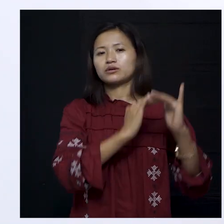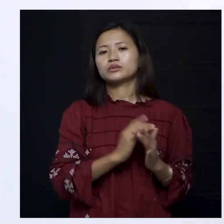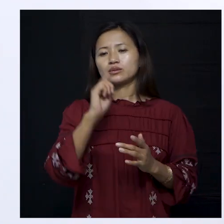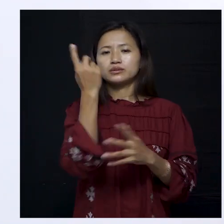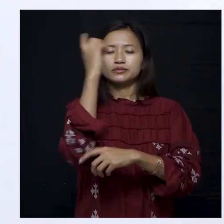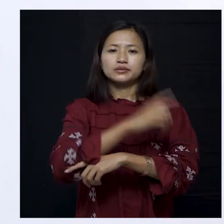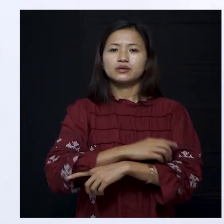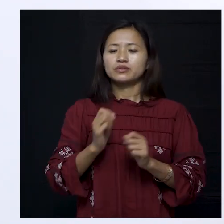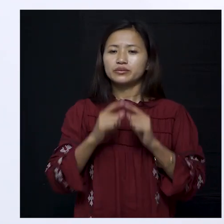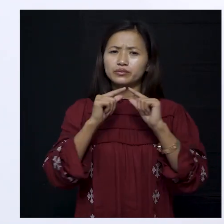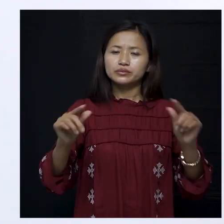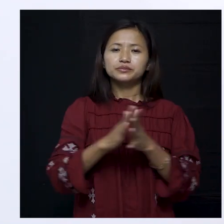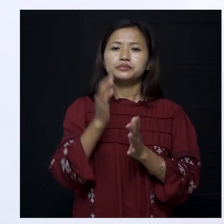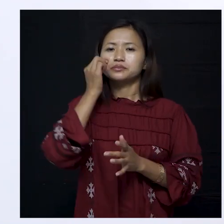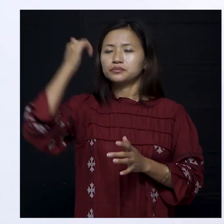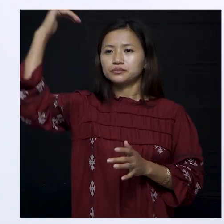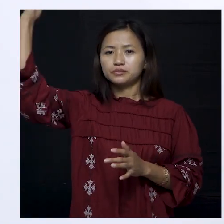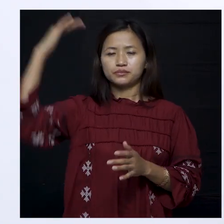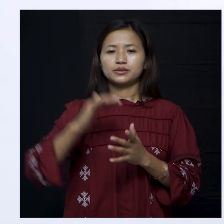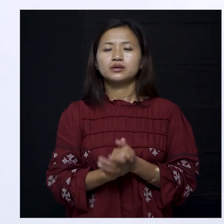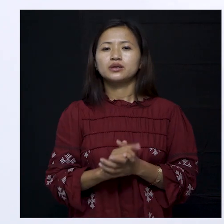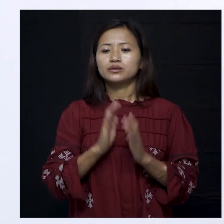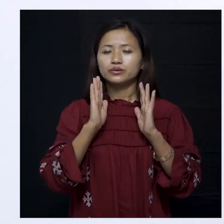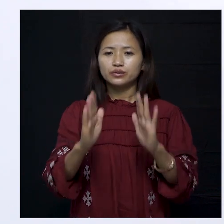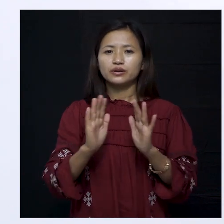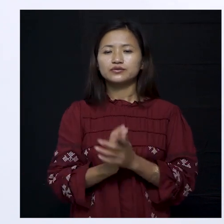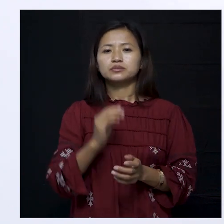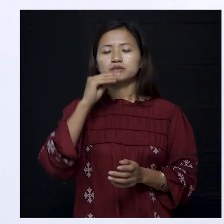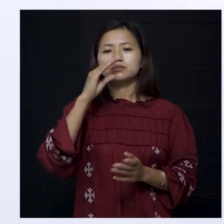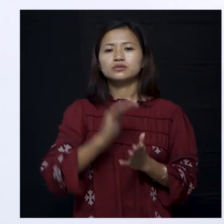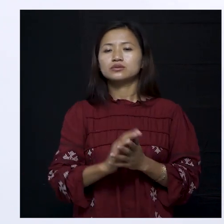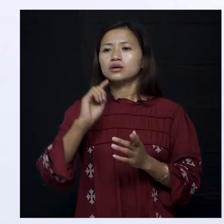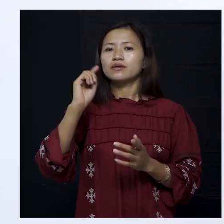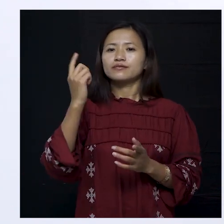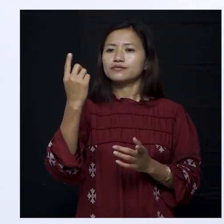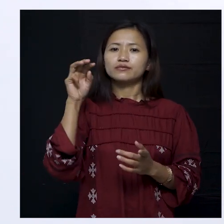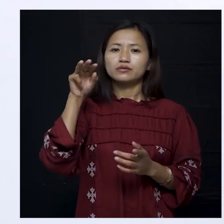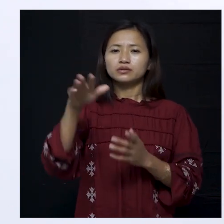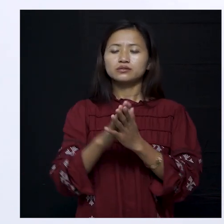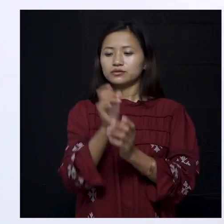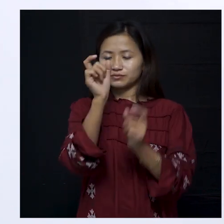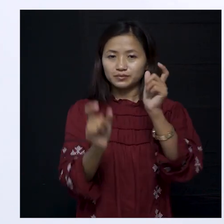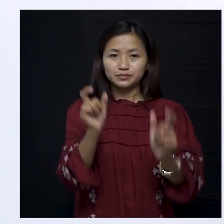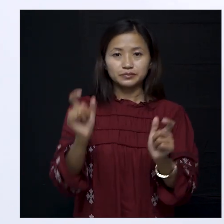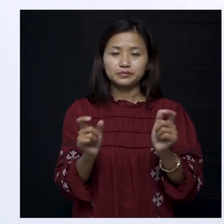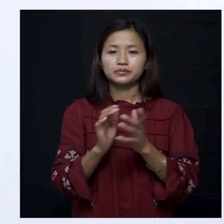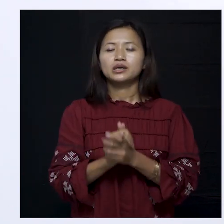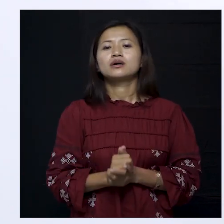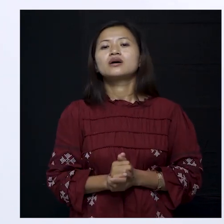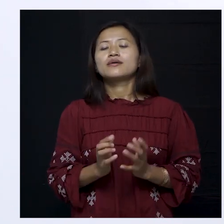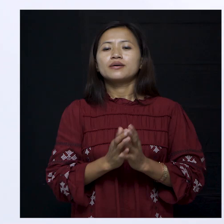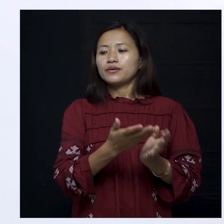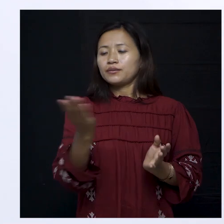you will become a great man, and in that case you have to be speaking in front of thousands of people, and there